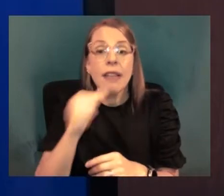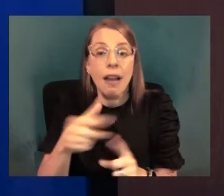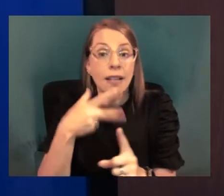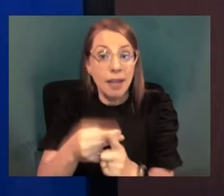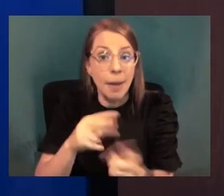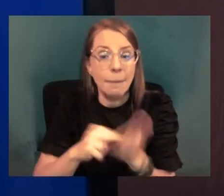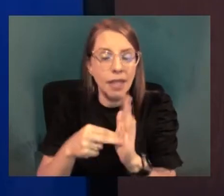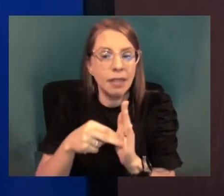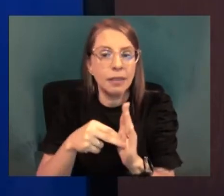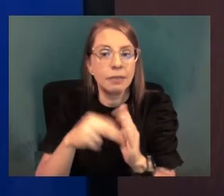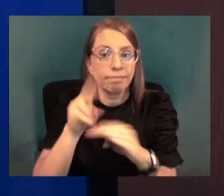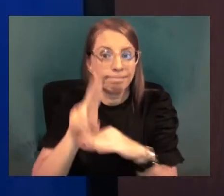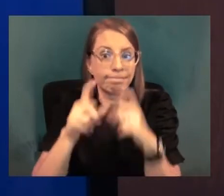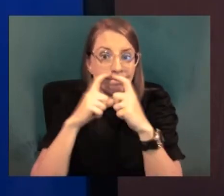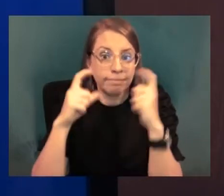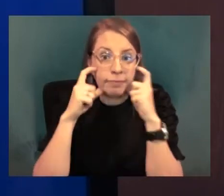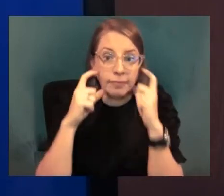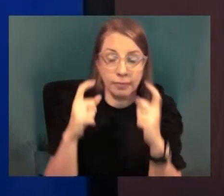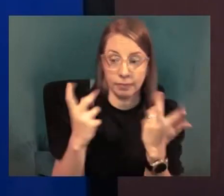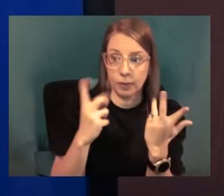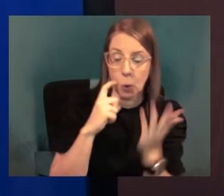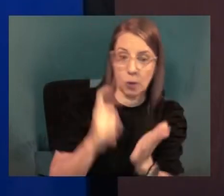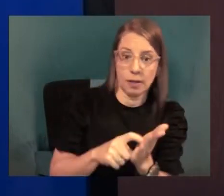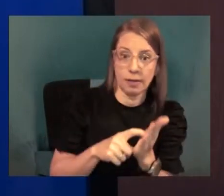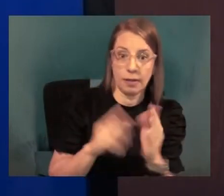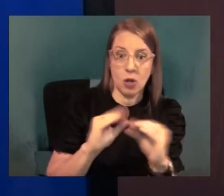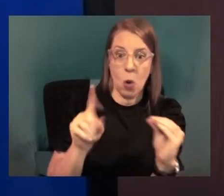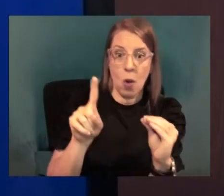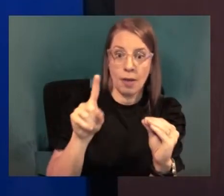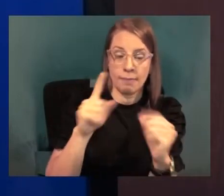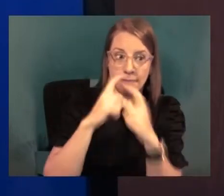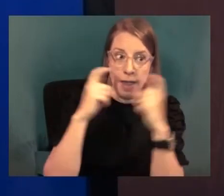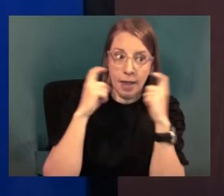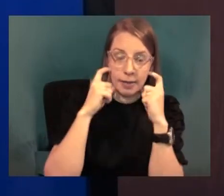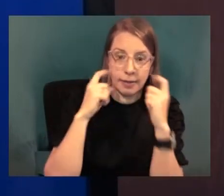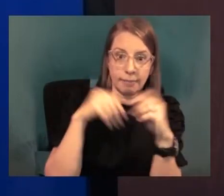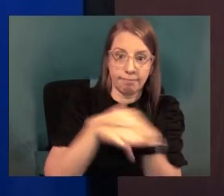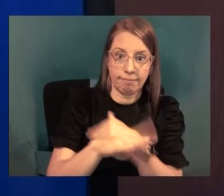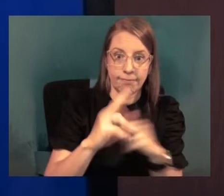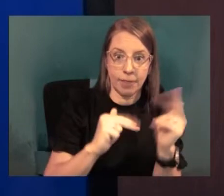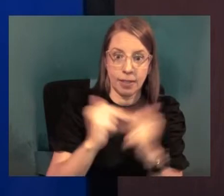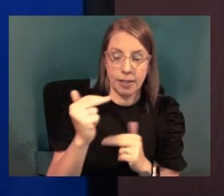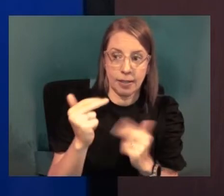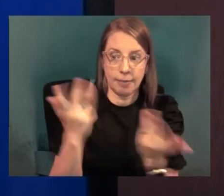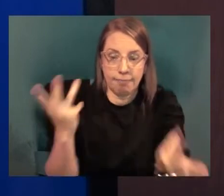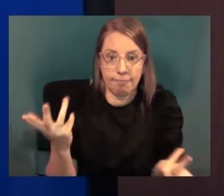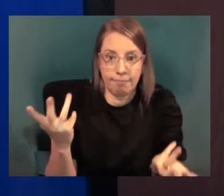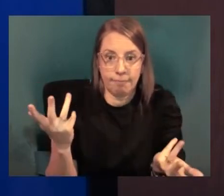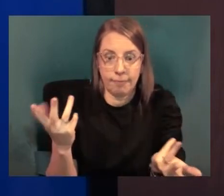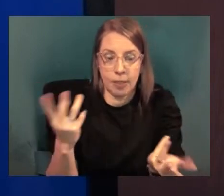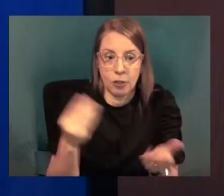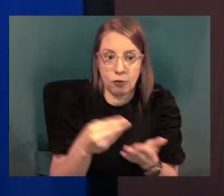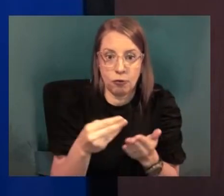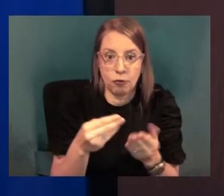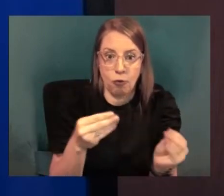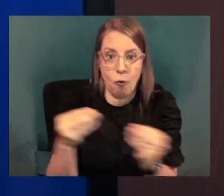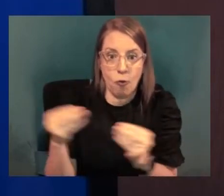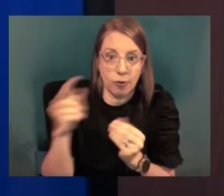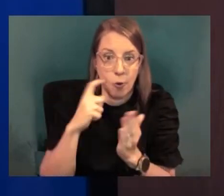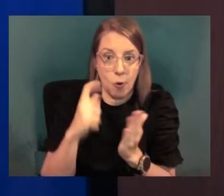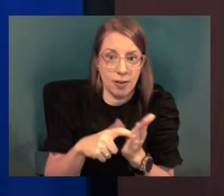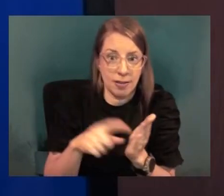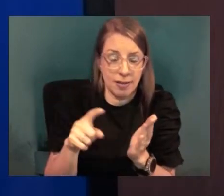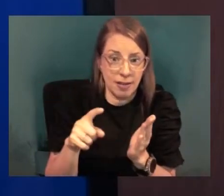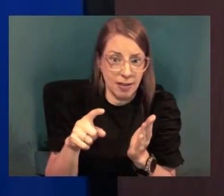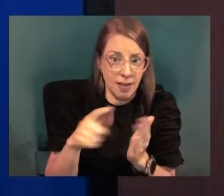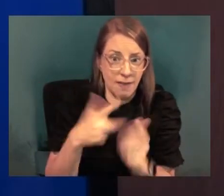that nobody masks anywhere inside buildings and stores anymore, and yet our vaccination rate's not 100%. I'm just saying there's a problem here with the